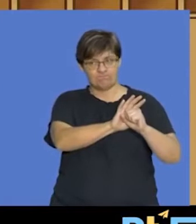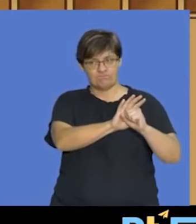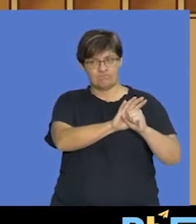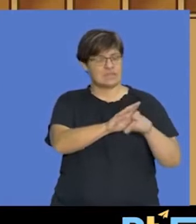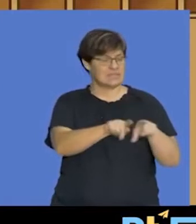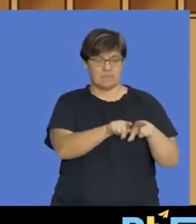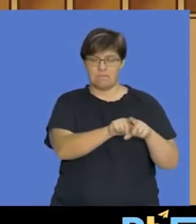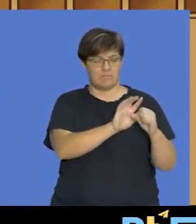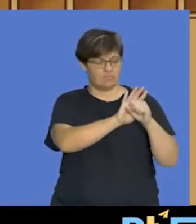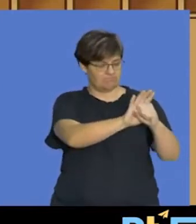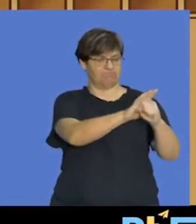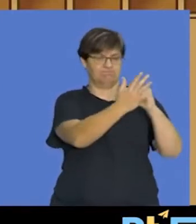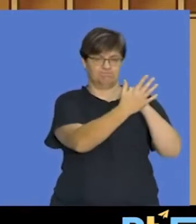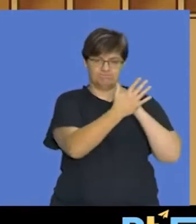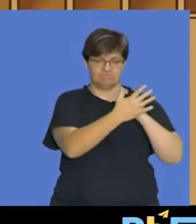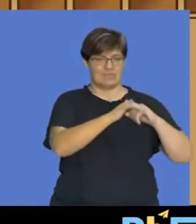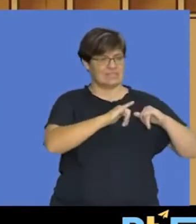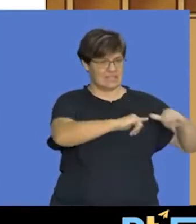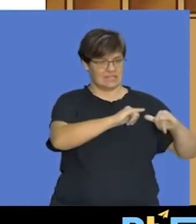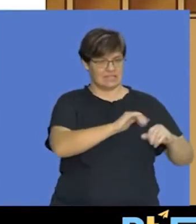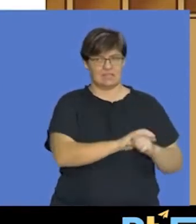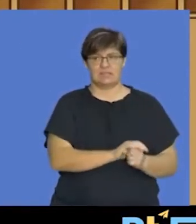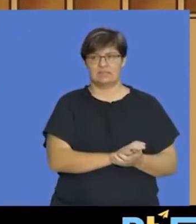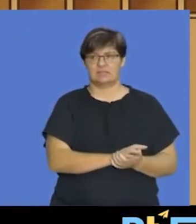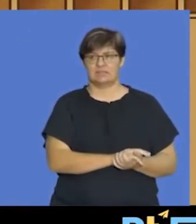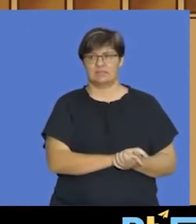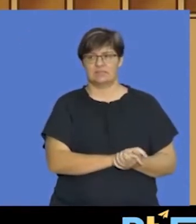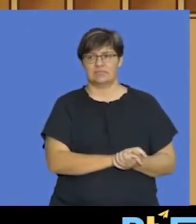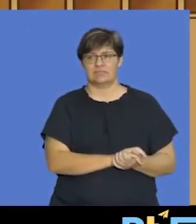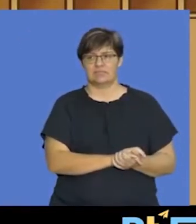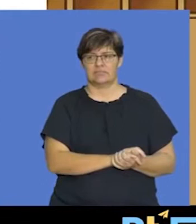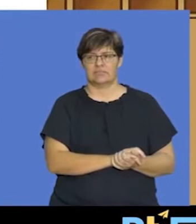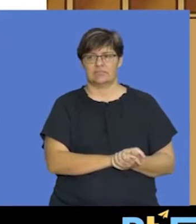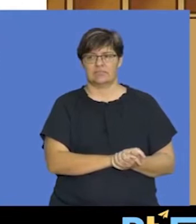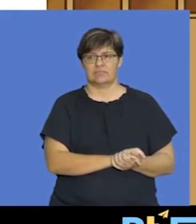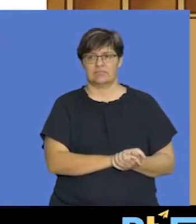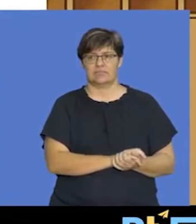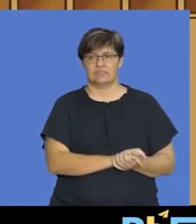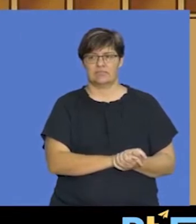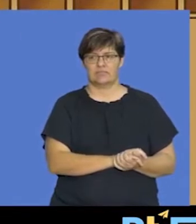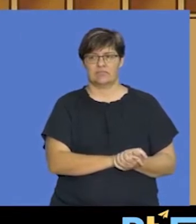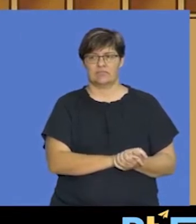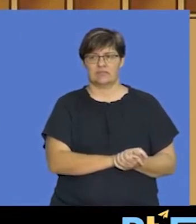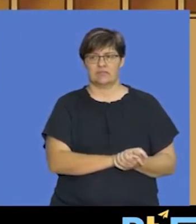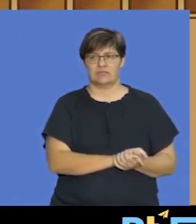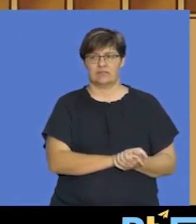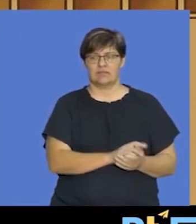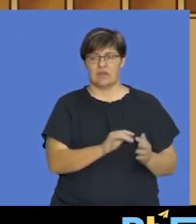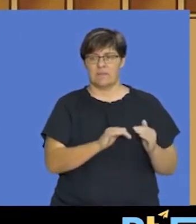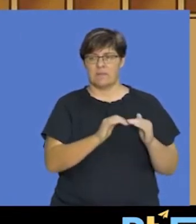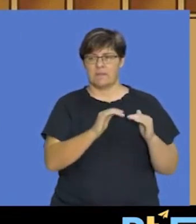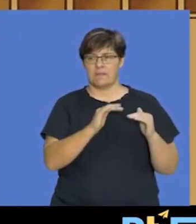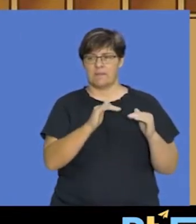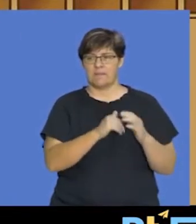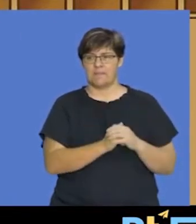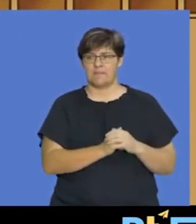force, static friction, it gets bigger and bigger. Let's just put the values in because it makes it easier. Whoops. So here